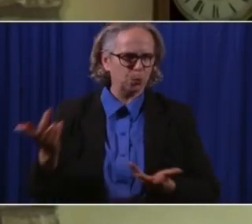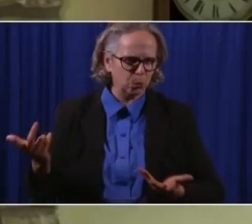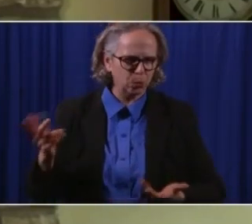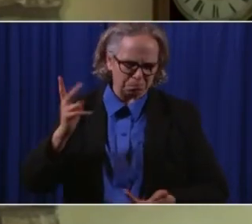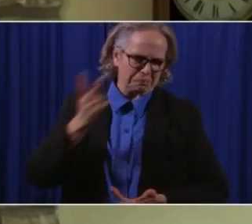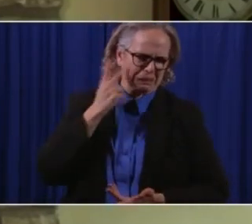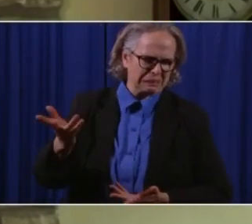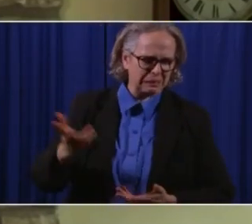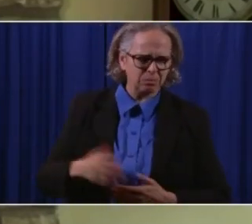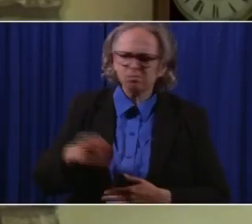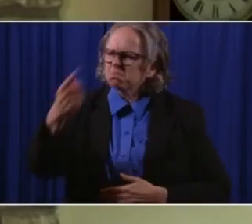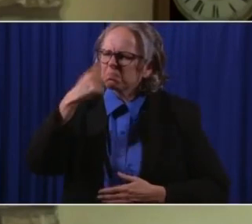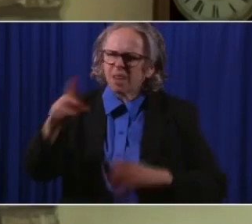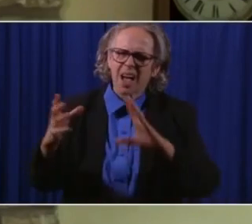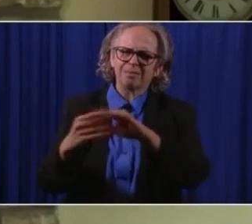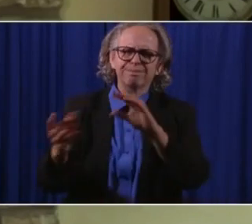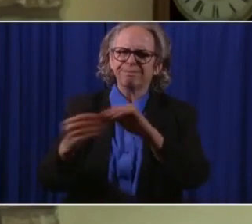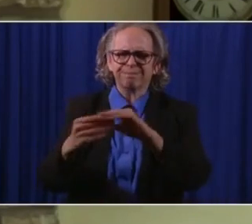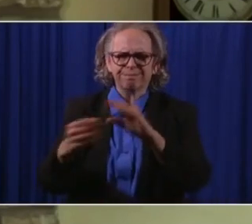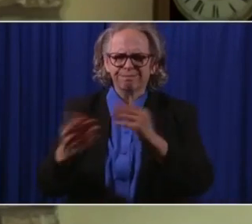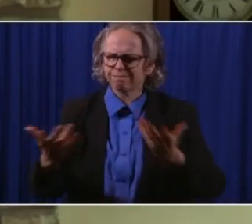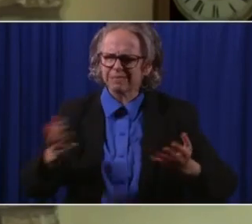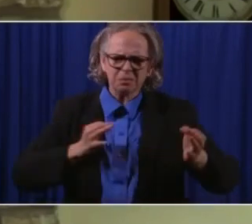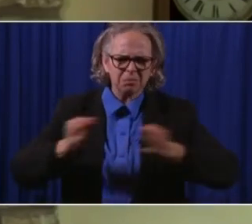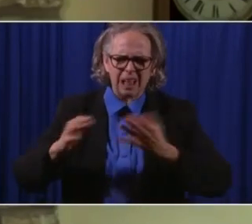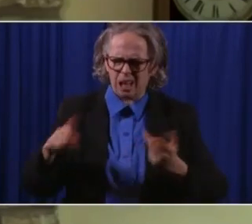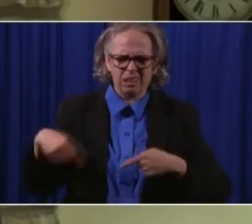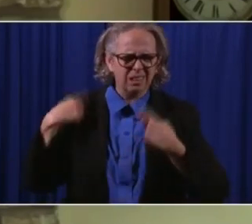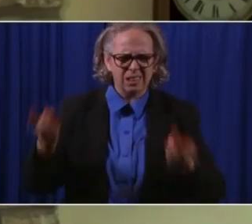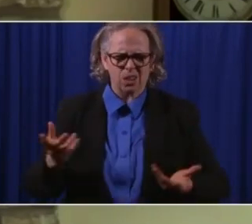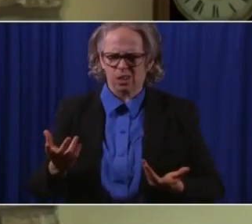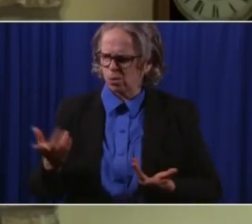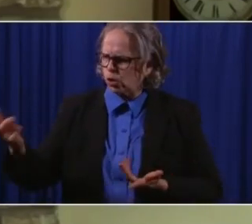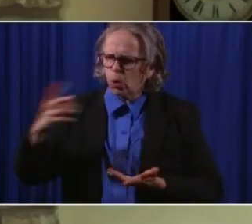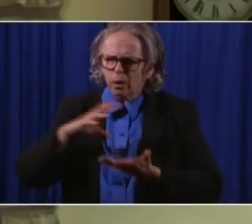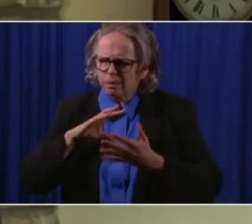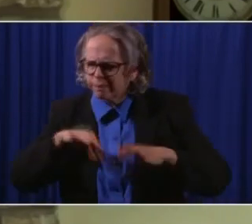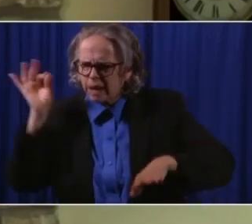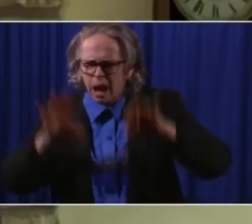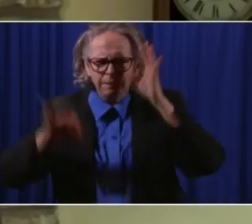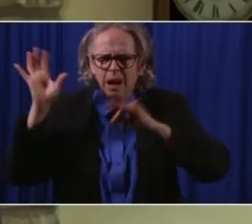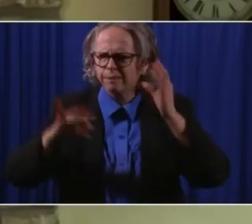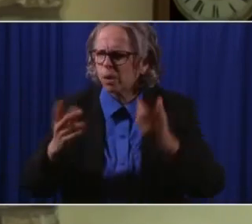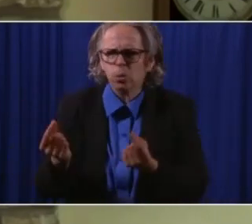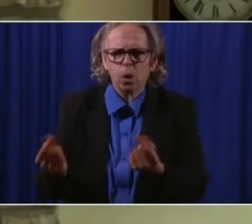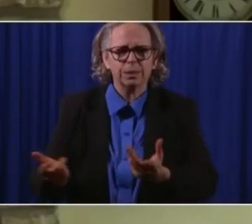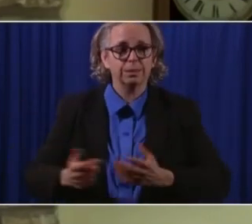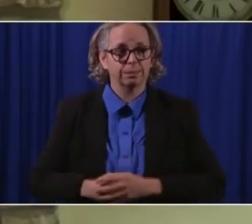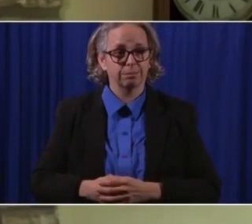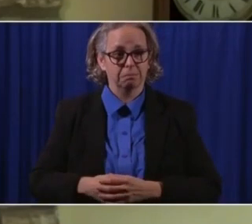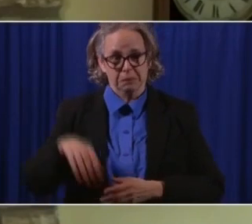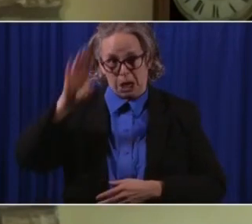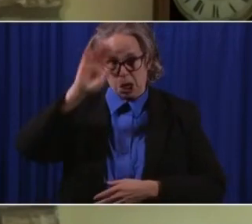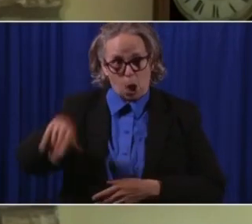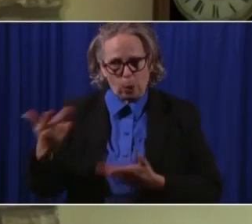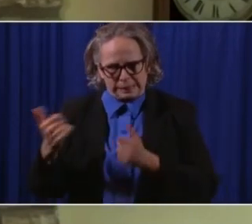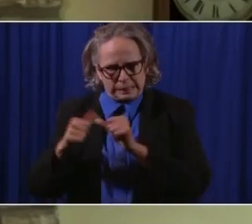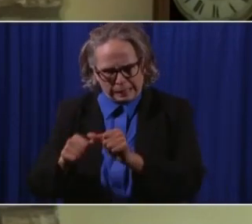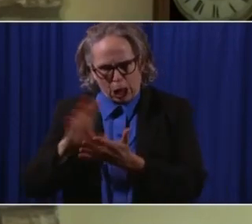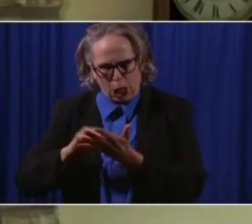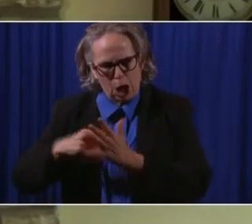us what you have learned. I mean, I know that we continue, the medical community continues to learn more as